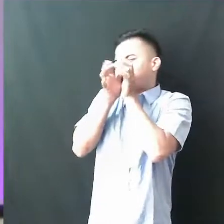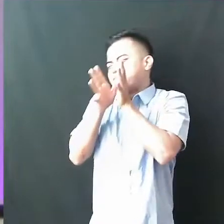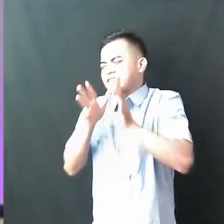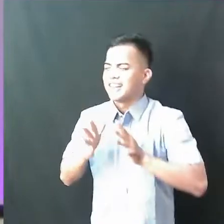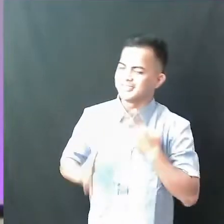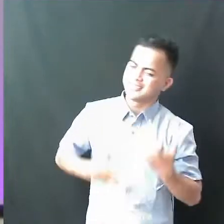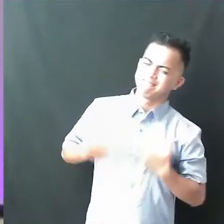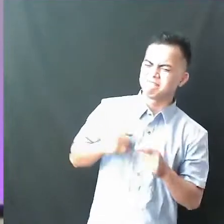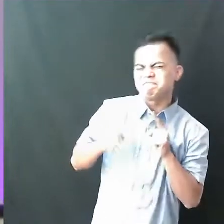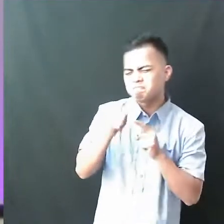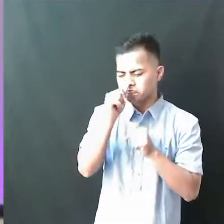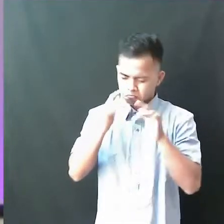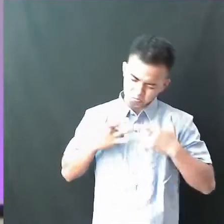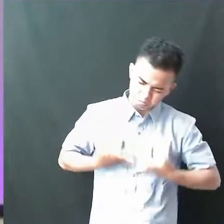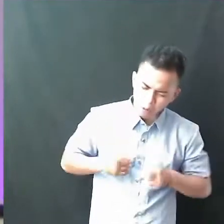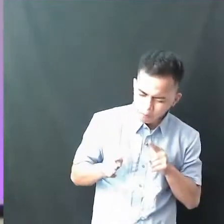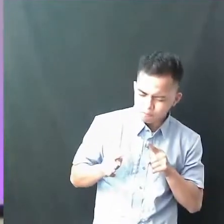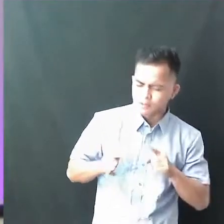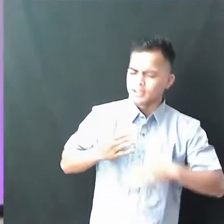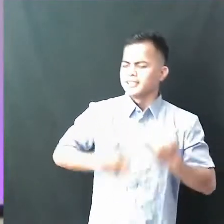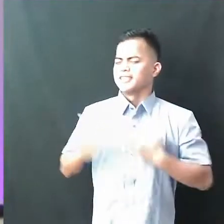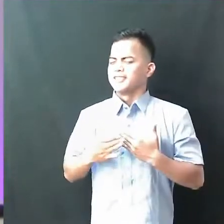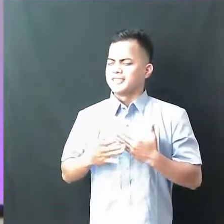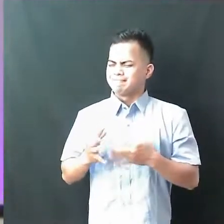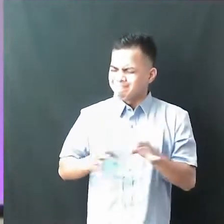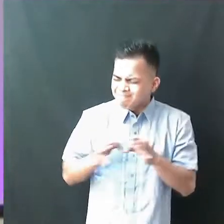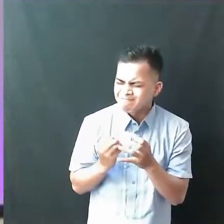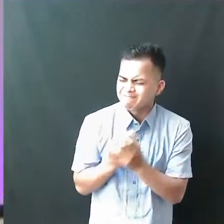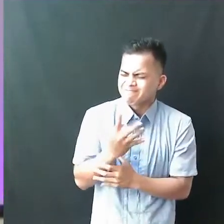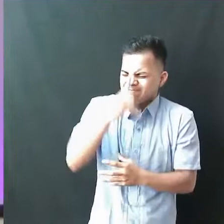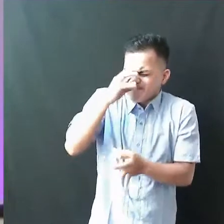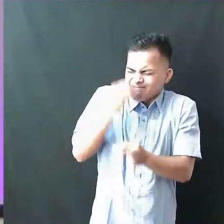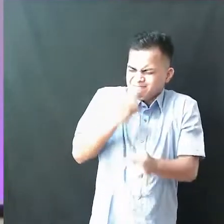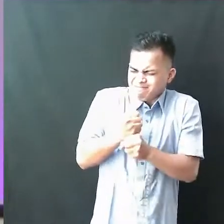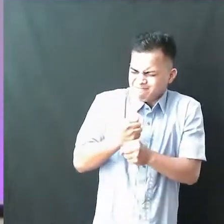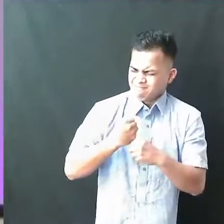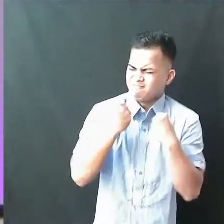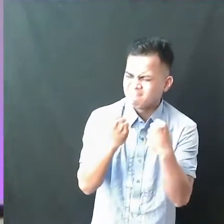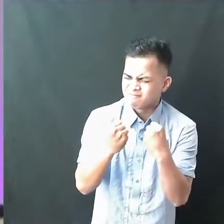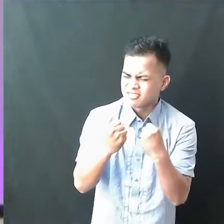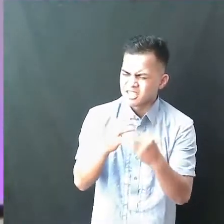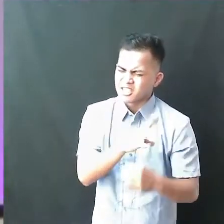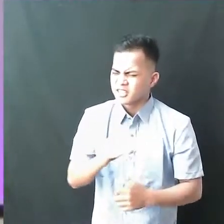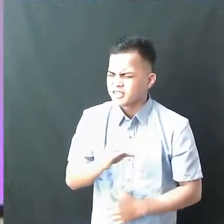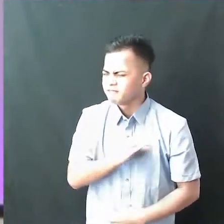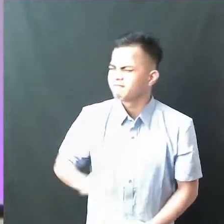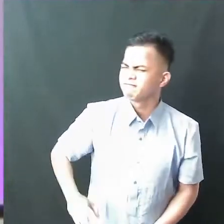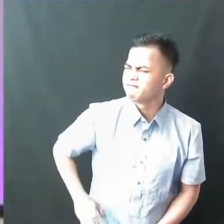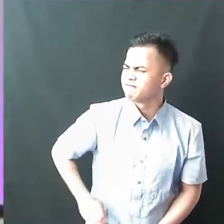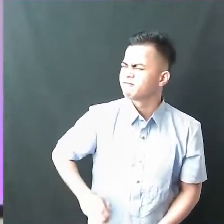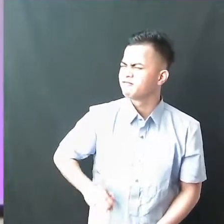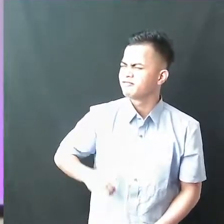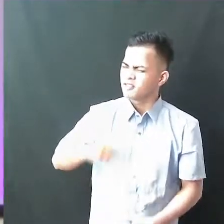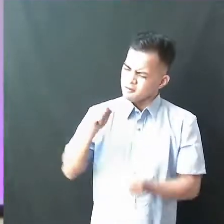come through that, especially our faith growing in Christ and our Christ who is